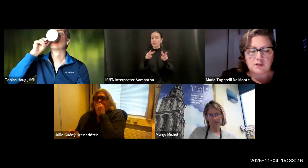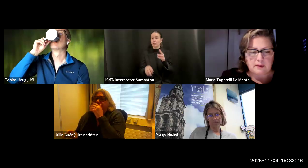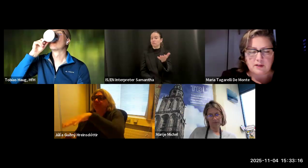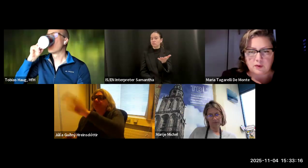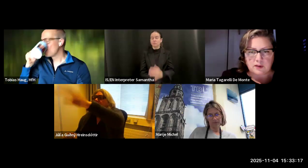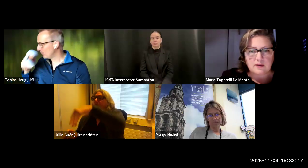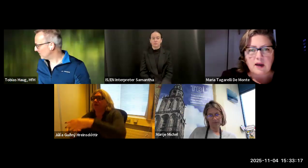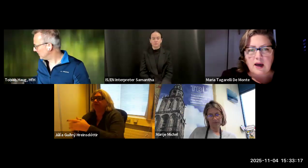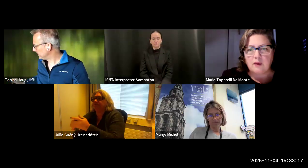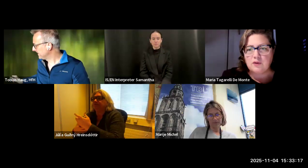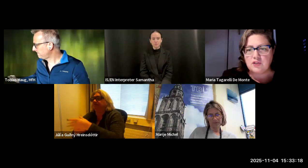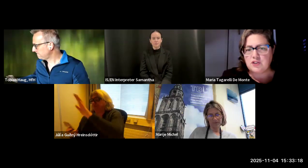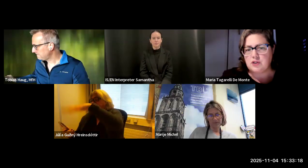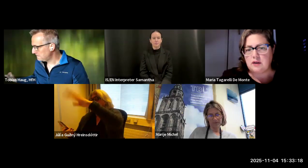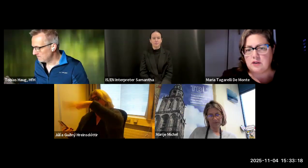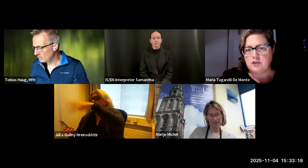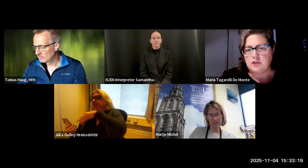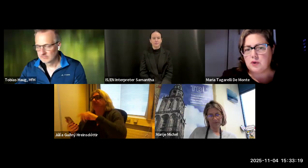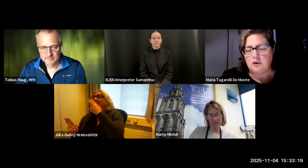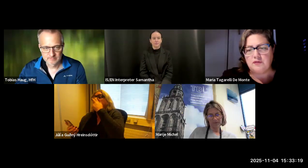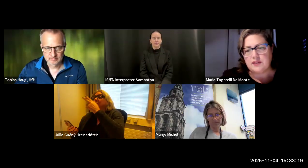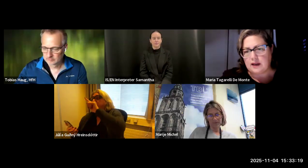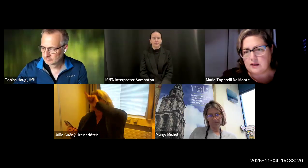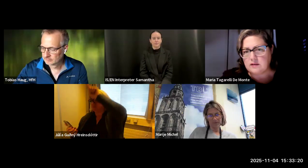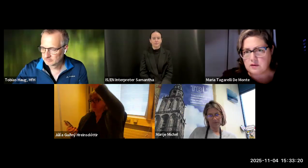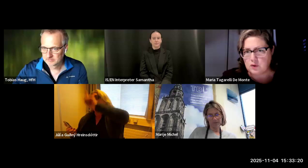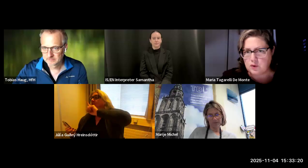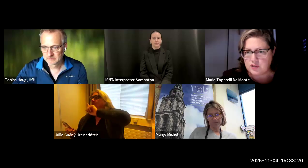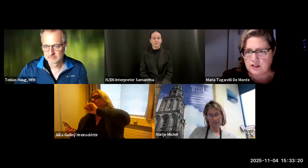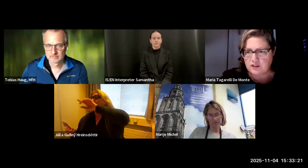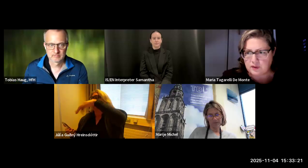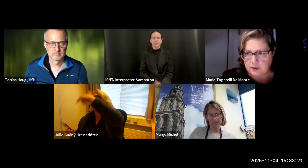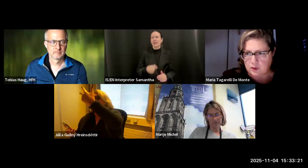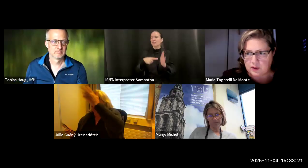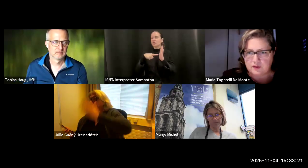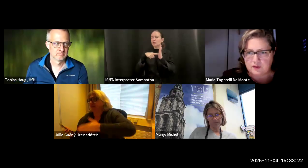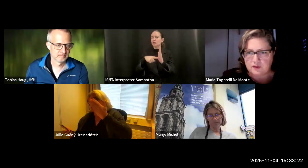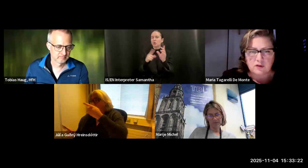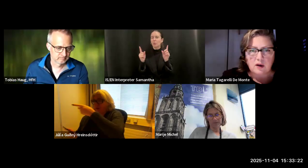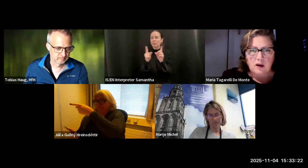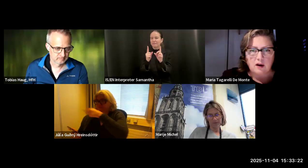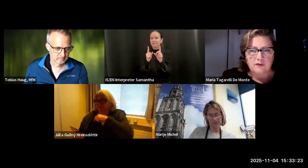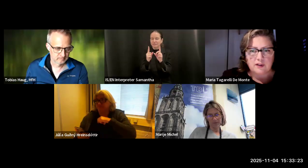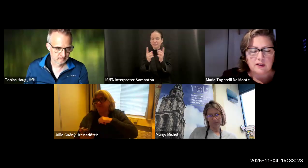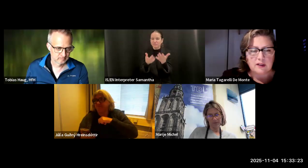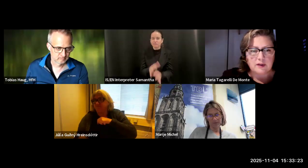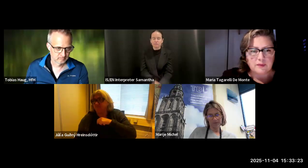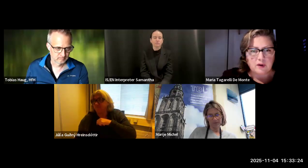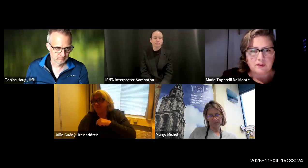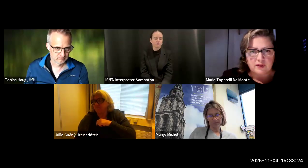to teach my students. I will just show you a few seconds so you just get familiar with the features